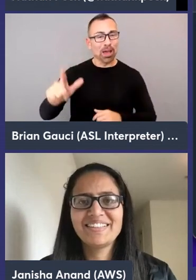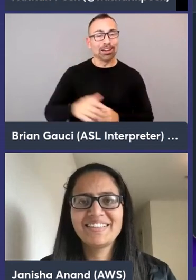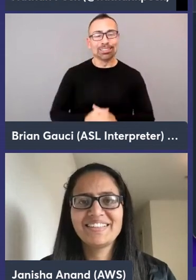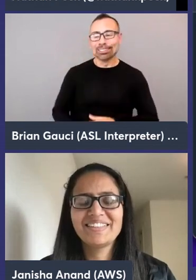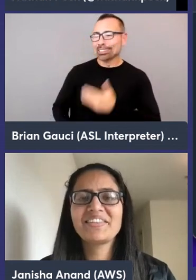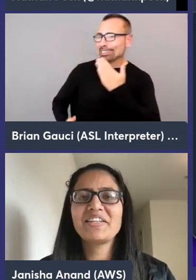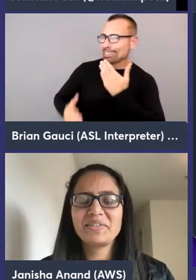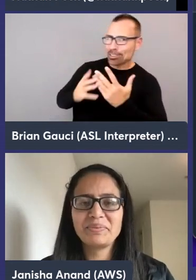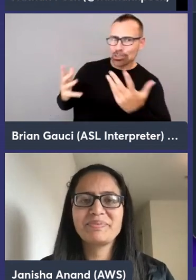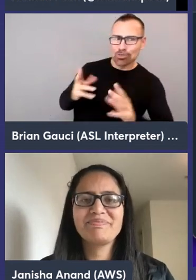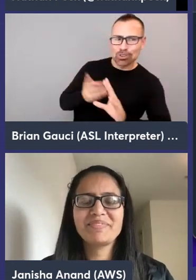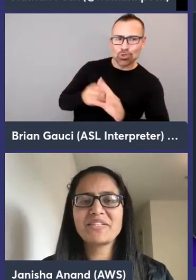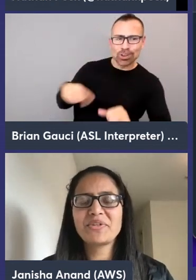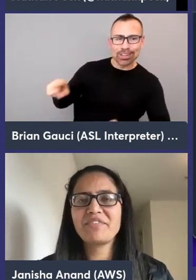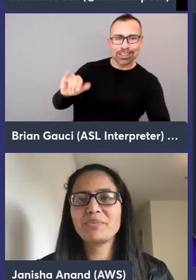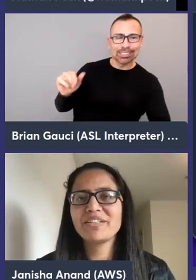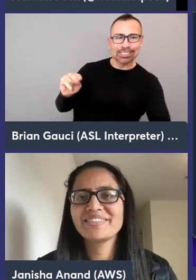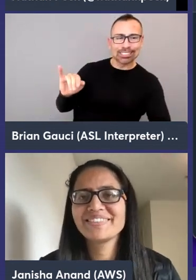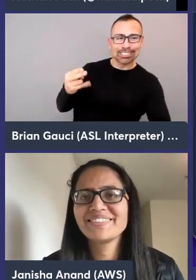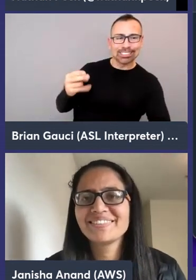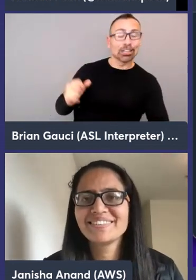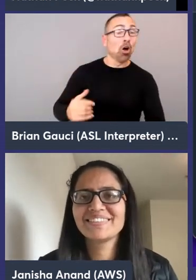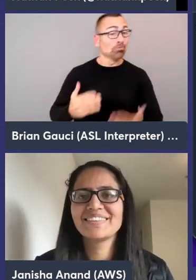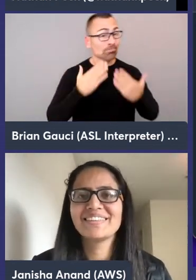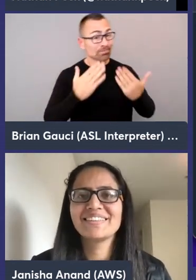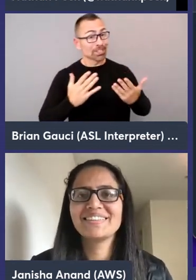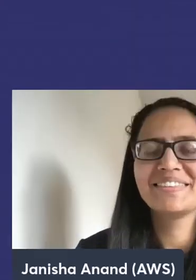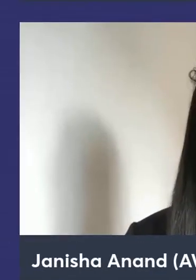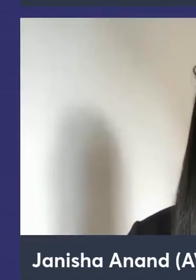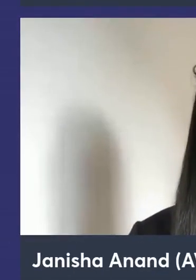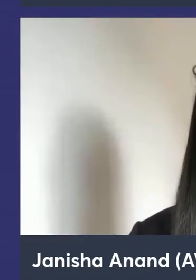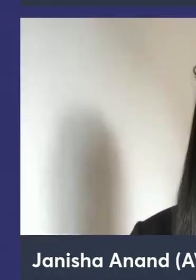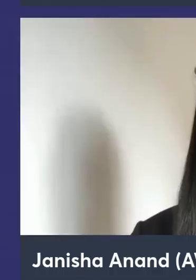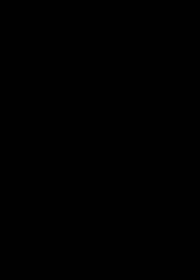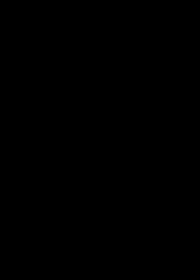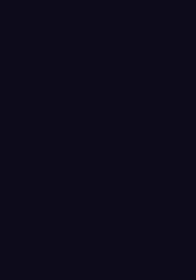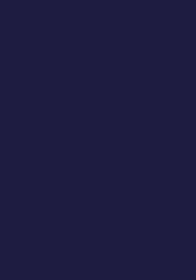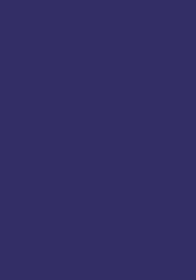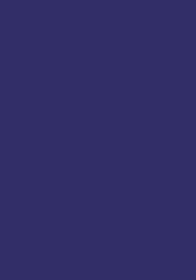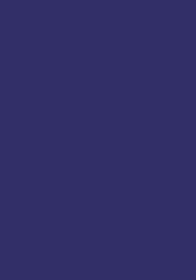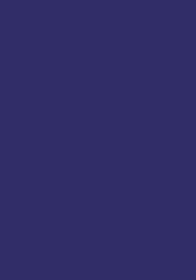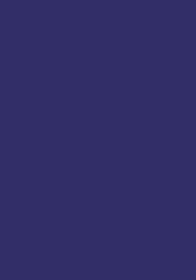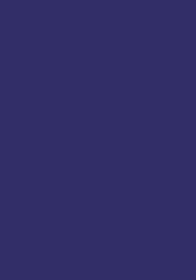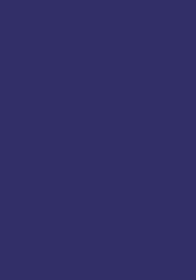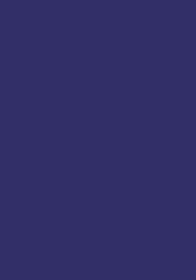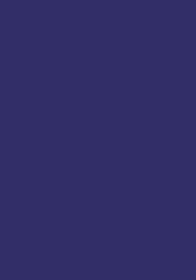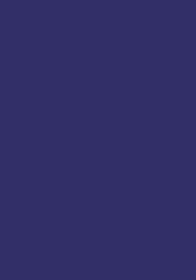appreciated. Thank you. Thanks for having me. Thank you.